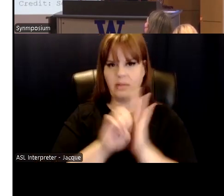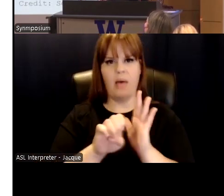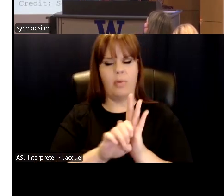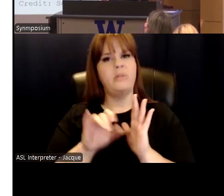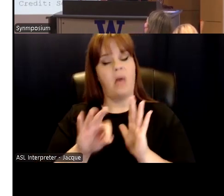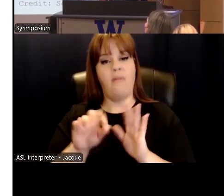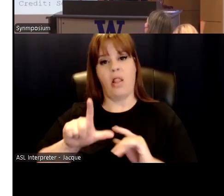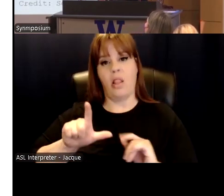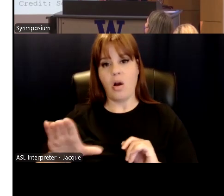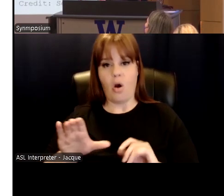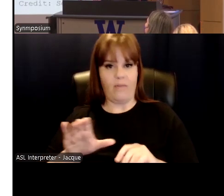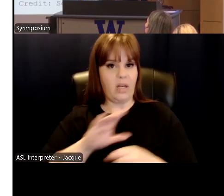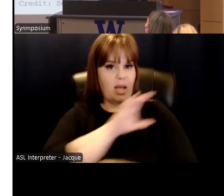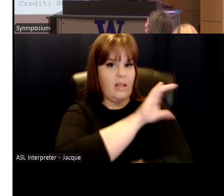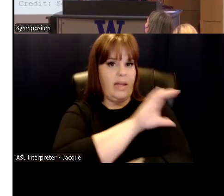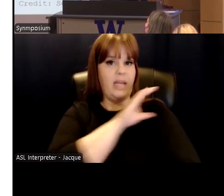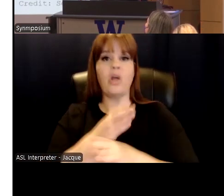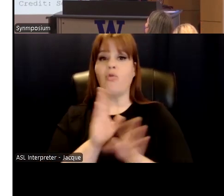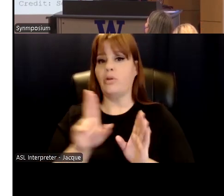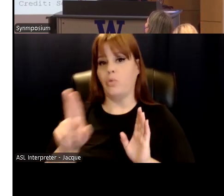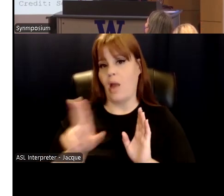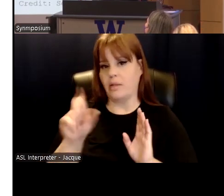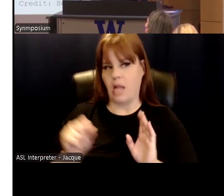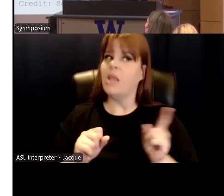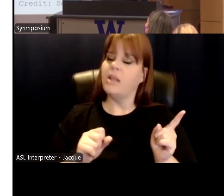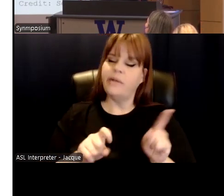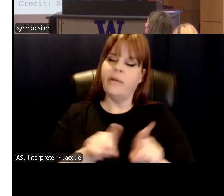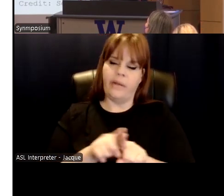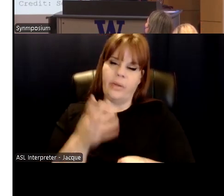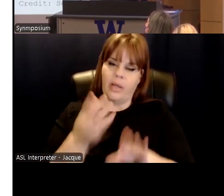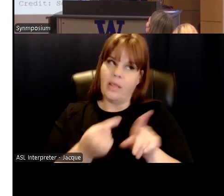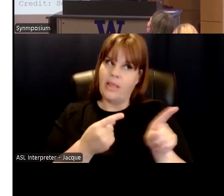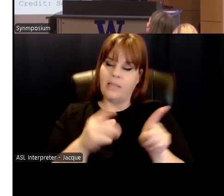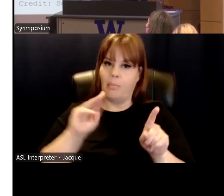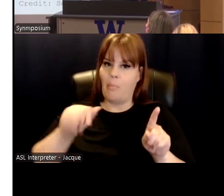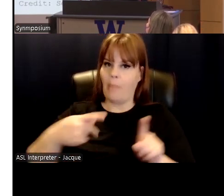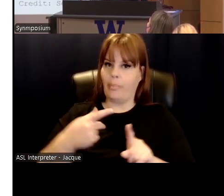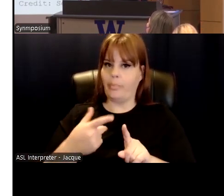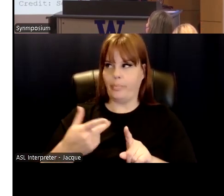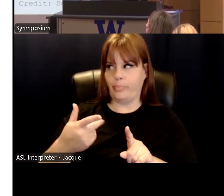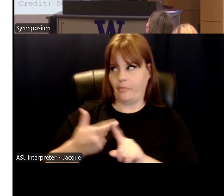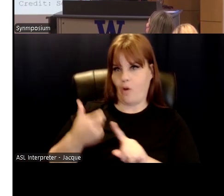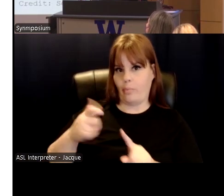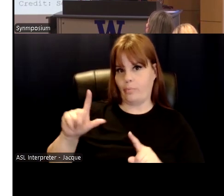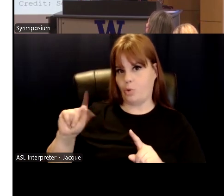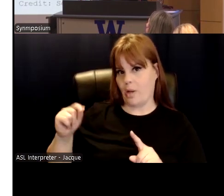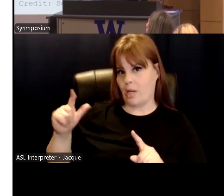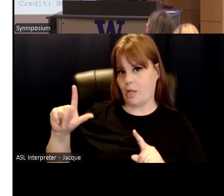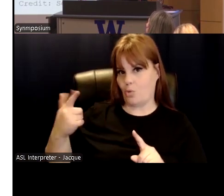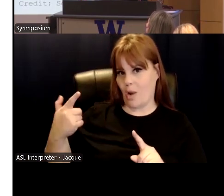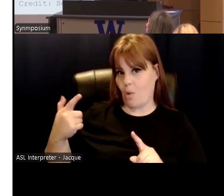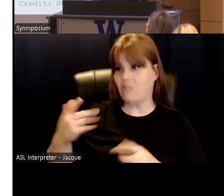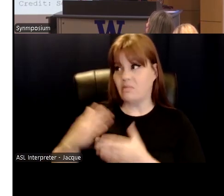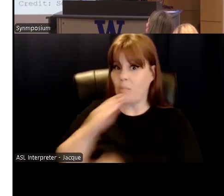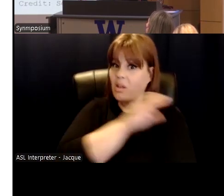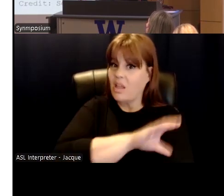long COVID clinics across the United States. But this is a gap as well, because this map is from 2021, and I know that some of these clinics have closed, and I'm